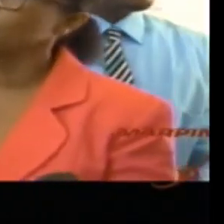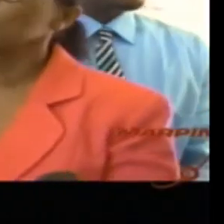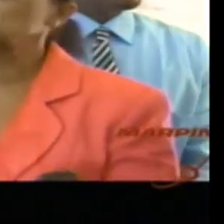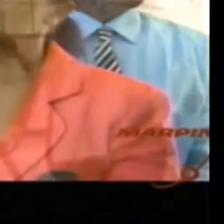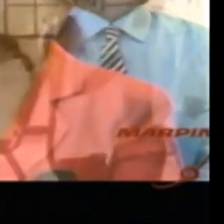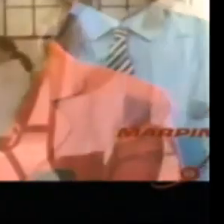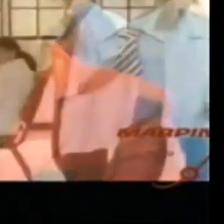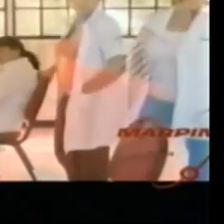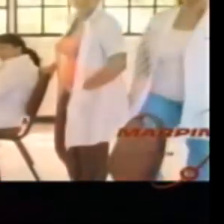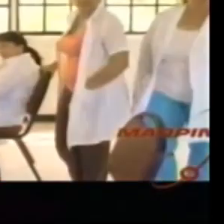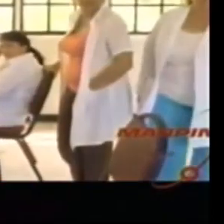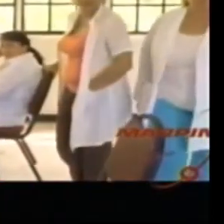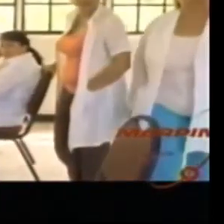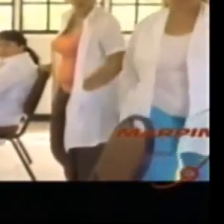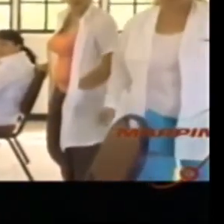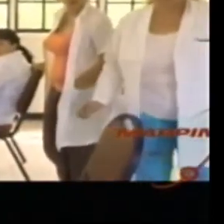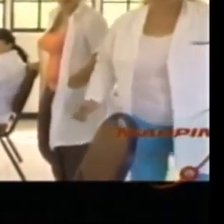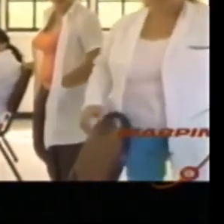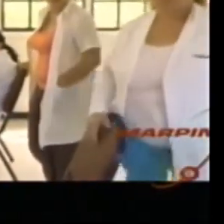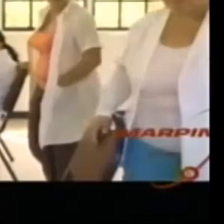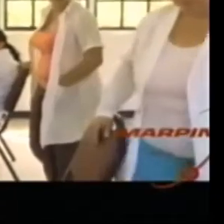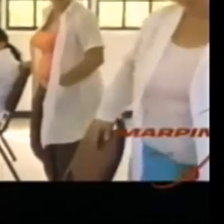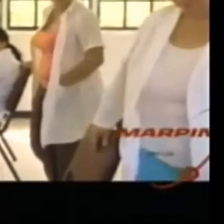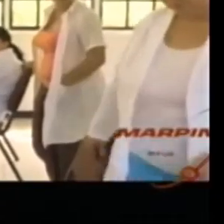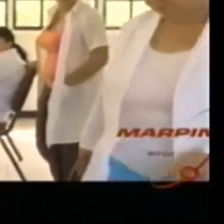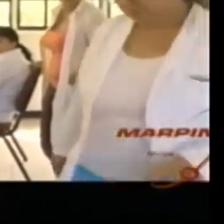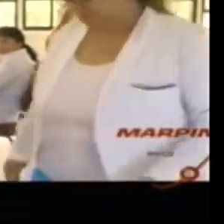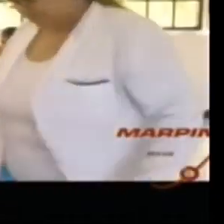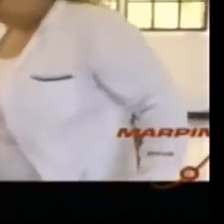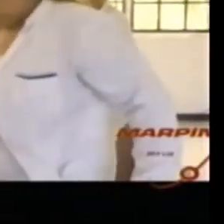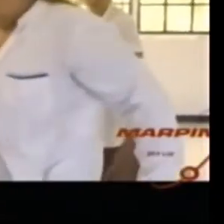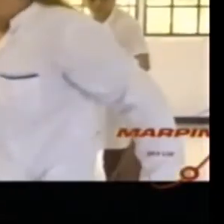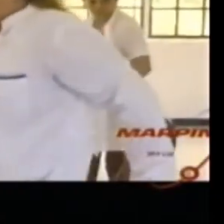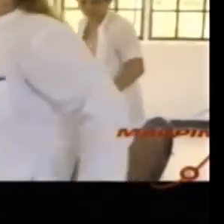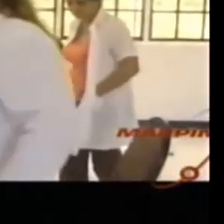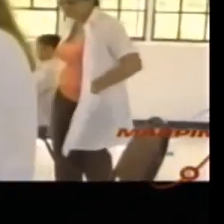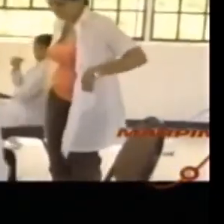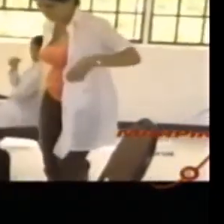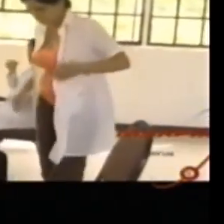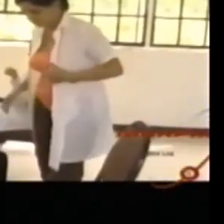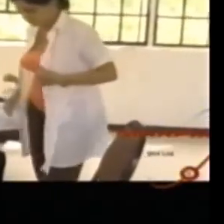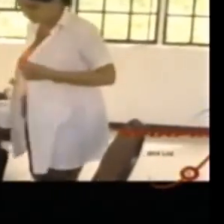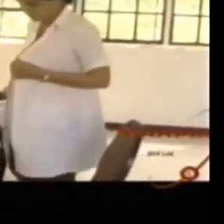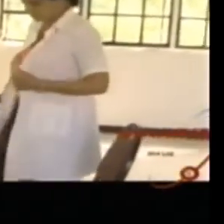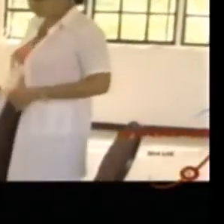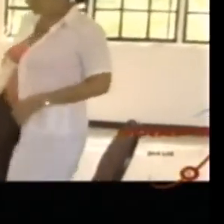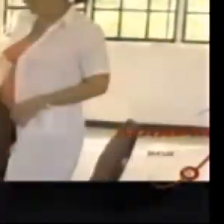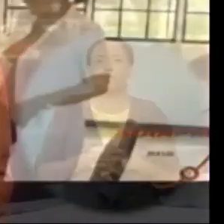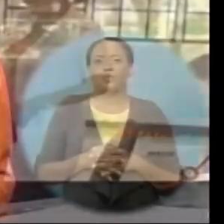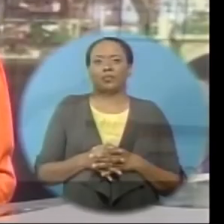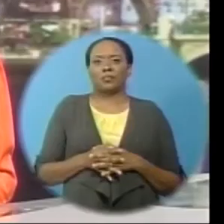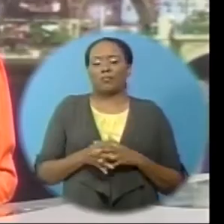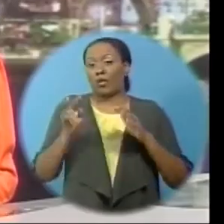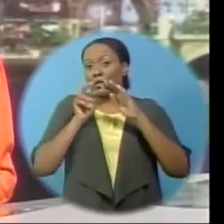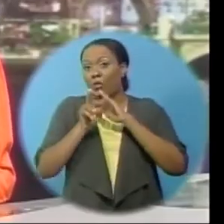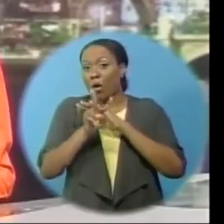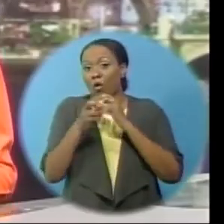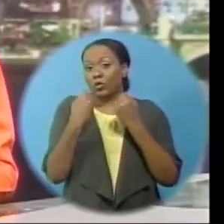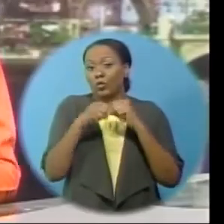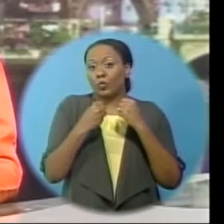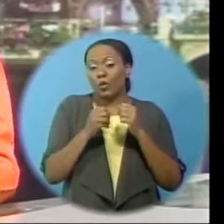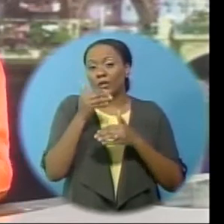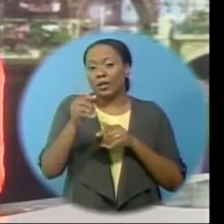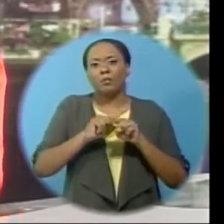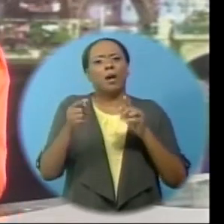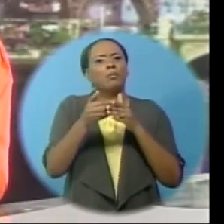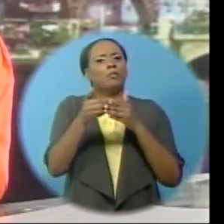intervention. Data entry on the program is still ongoing, and full results will be published at a later date. A peek into the